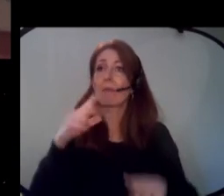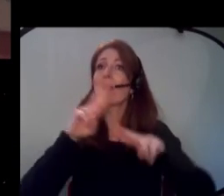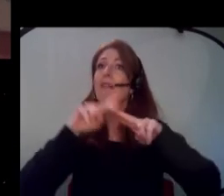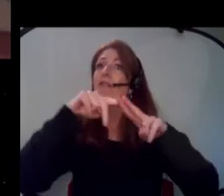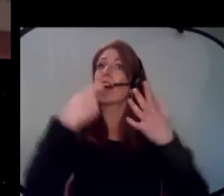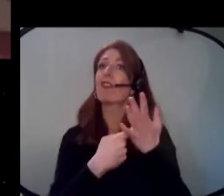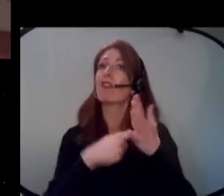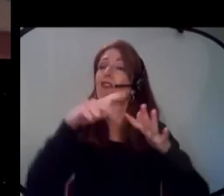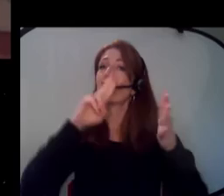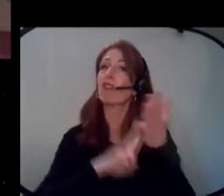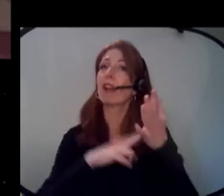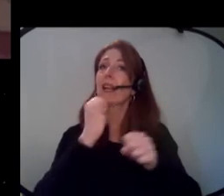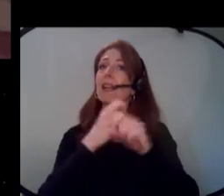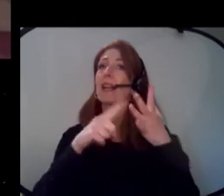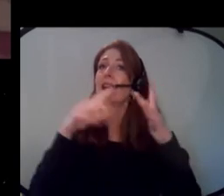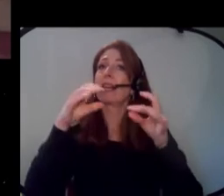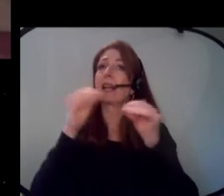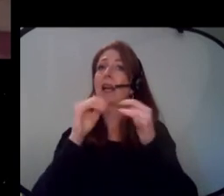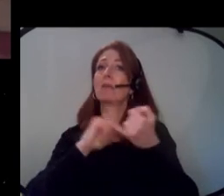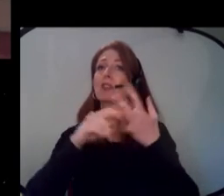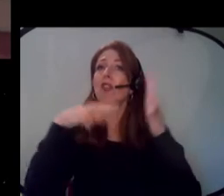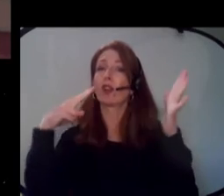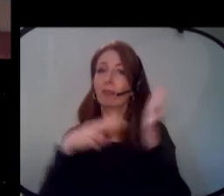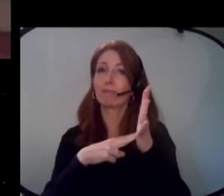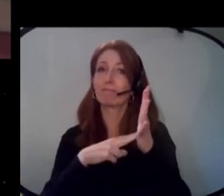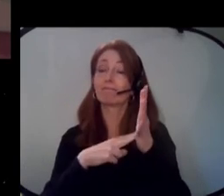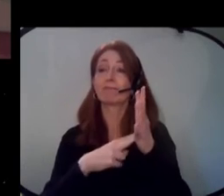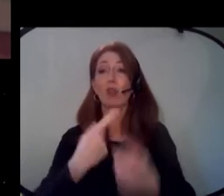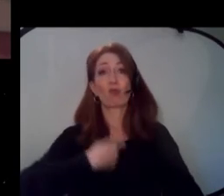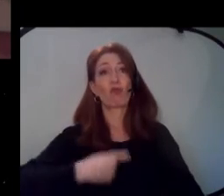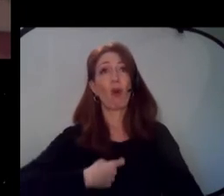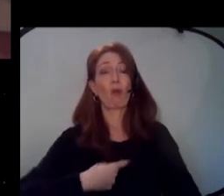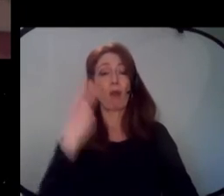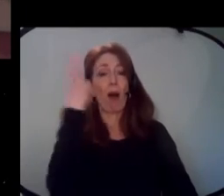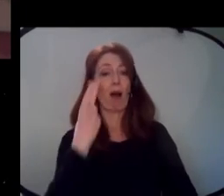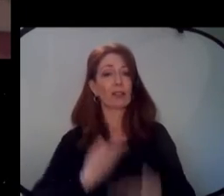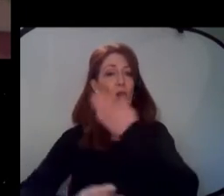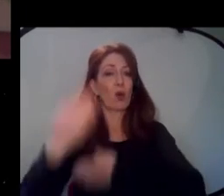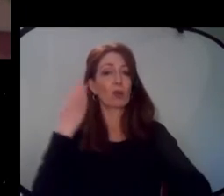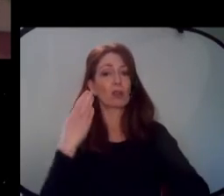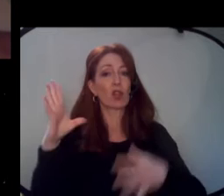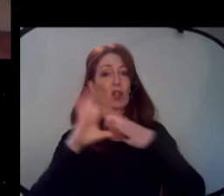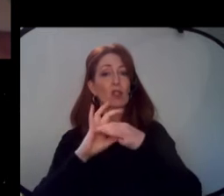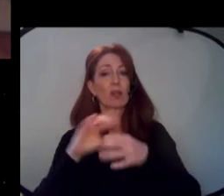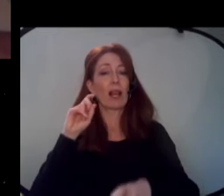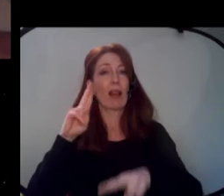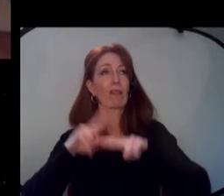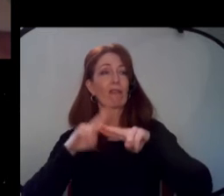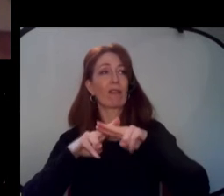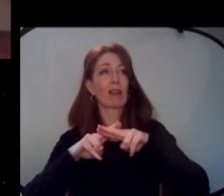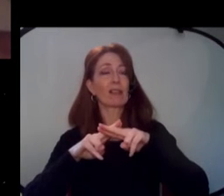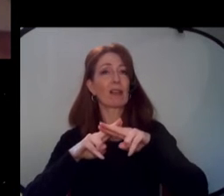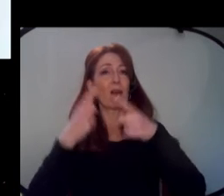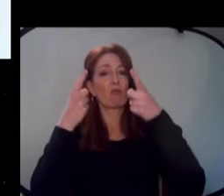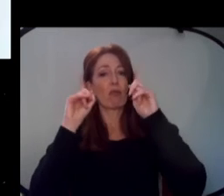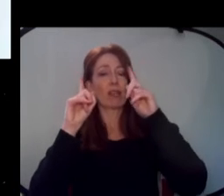an art historian and your inquisitive hostess for this event. I'm joined by Catherine Fletcher, professor of history at Manchester